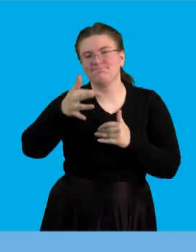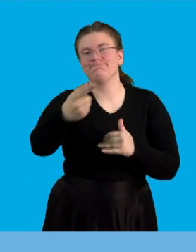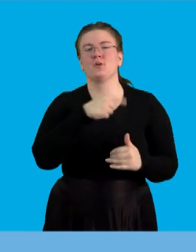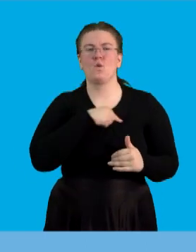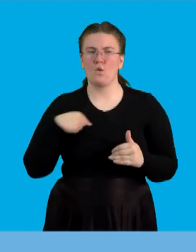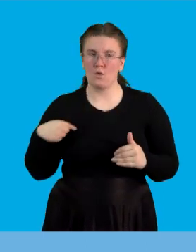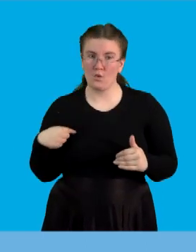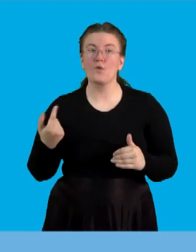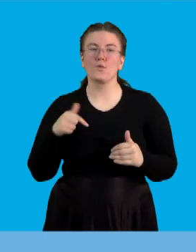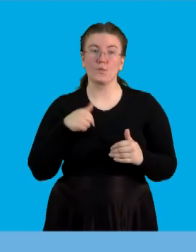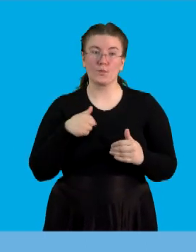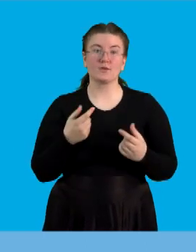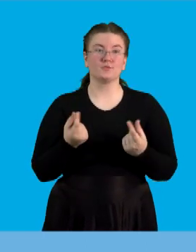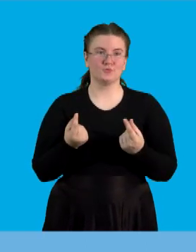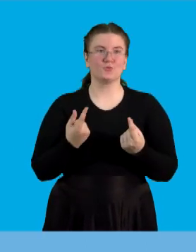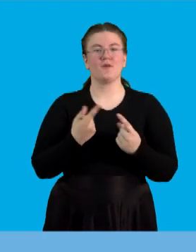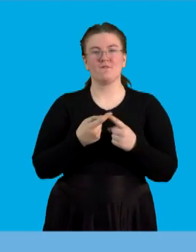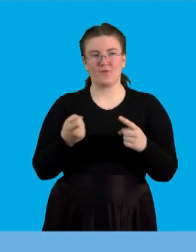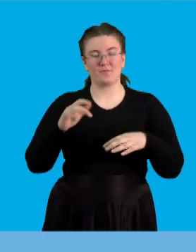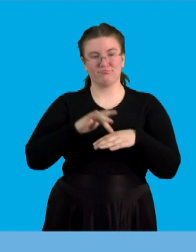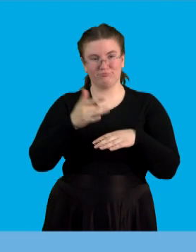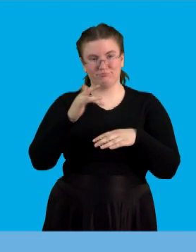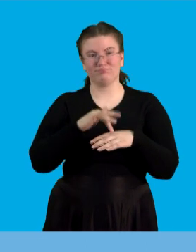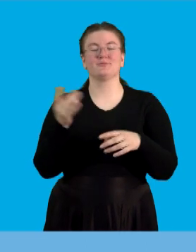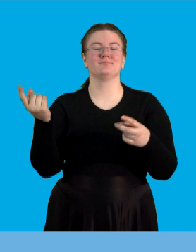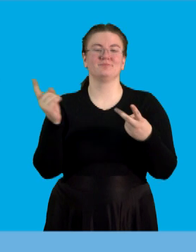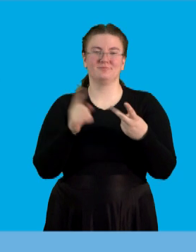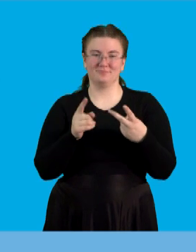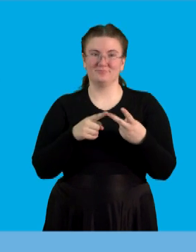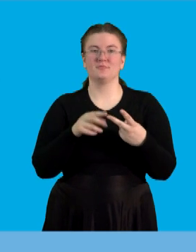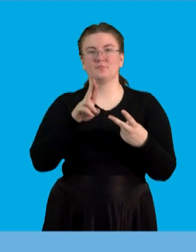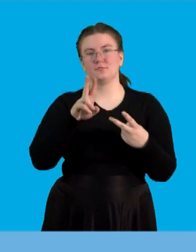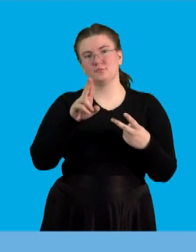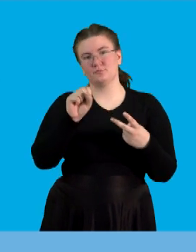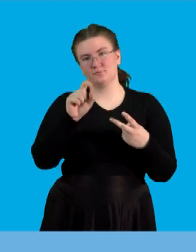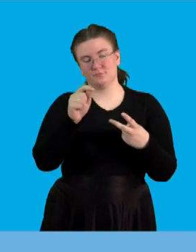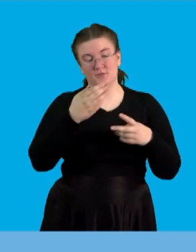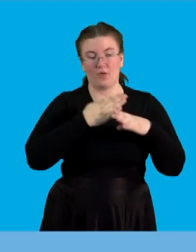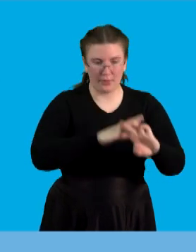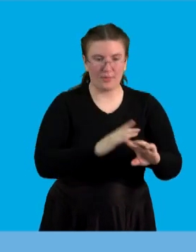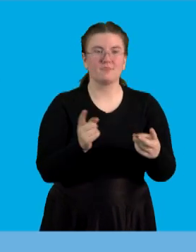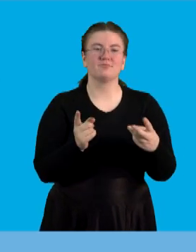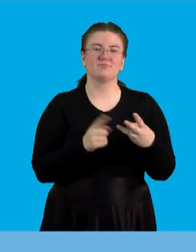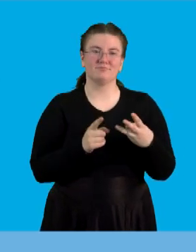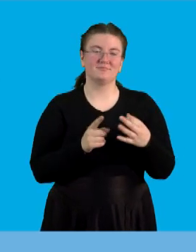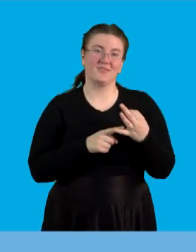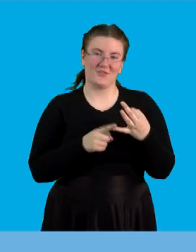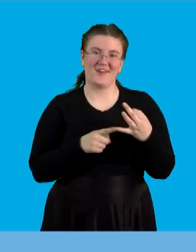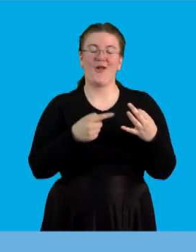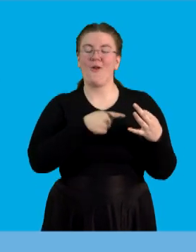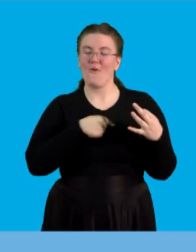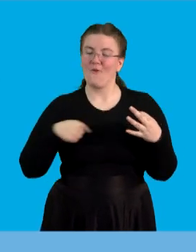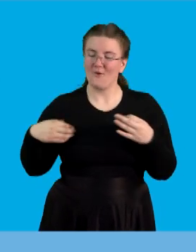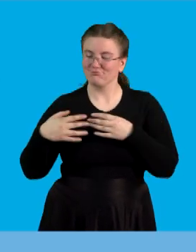reasons why we electroplate, to make an object shiny, to prevent it from rusting, and also to make it last longer.